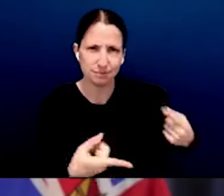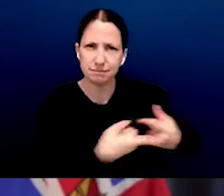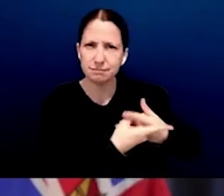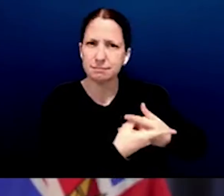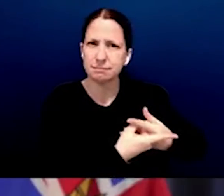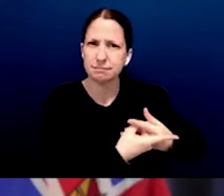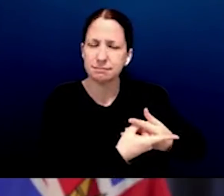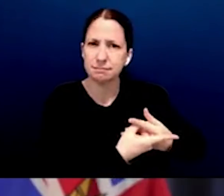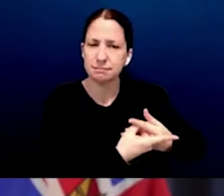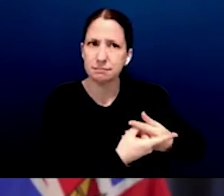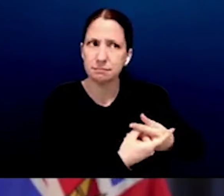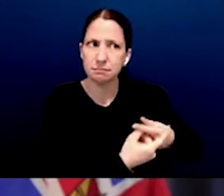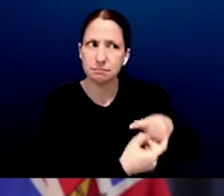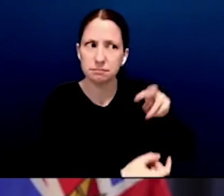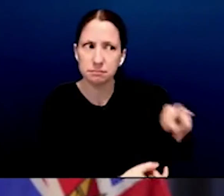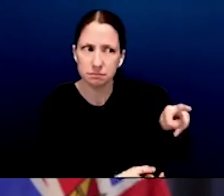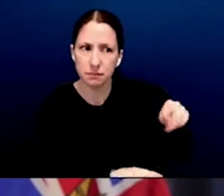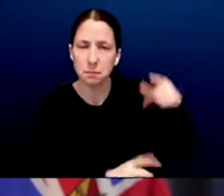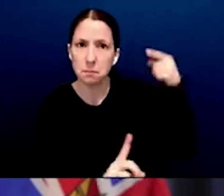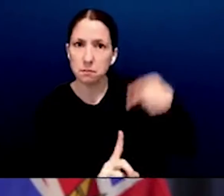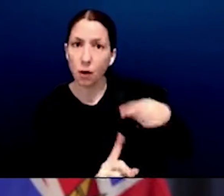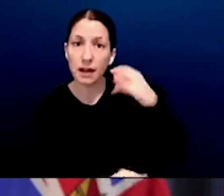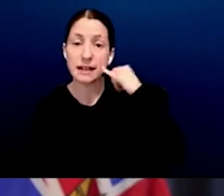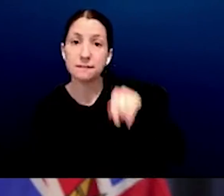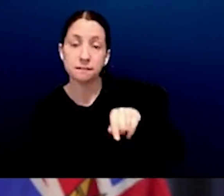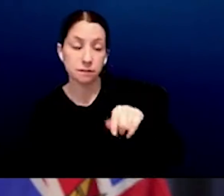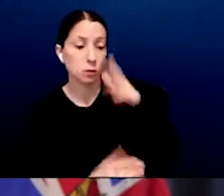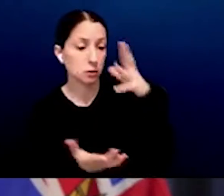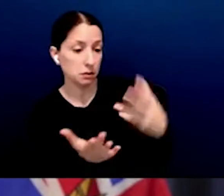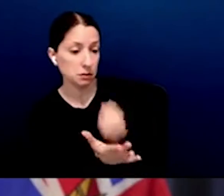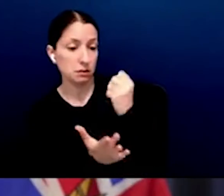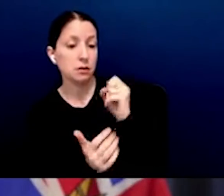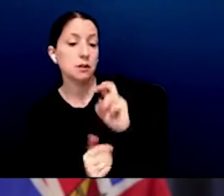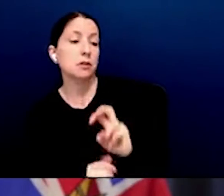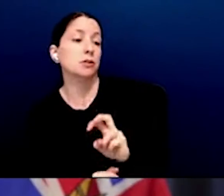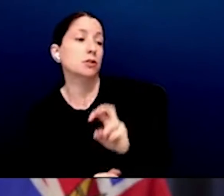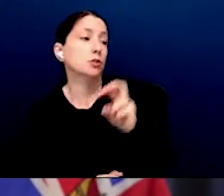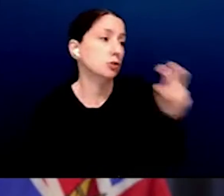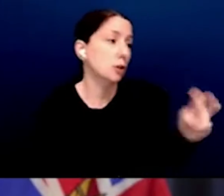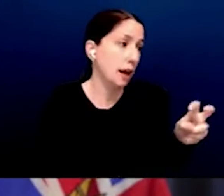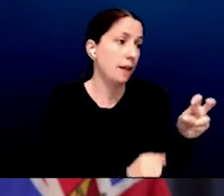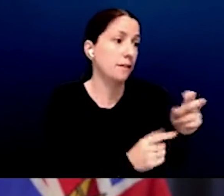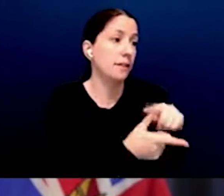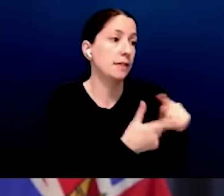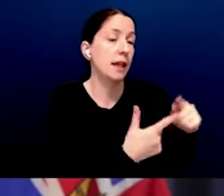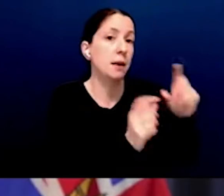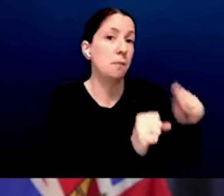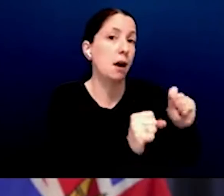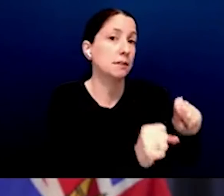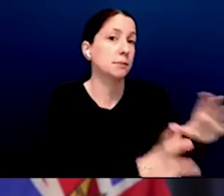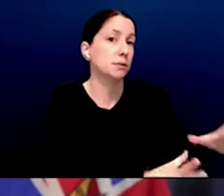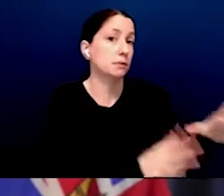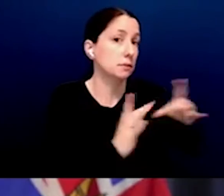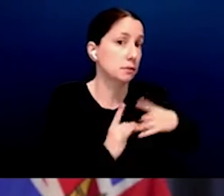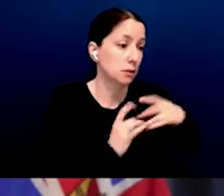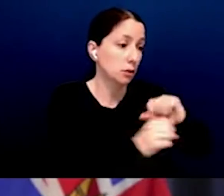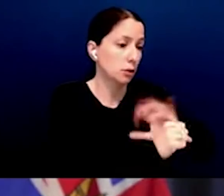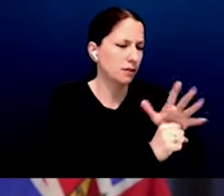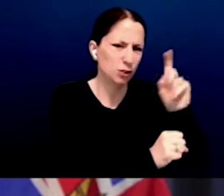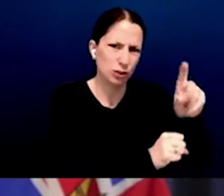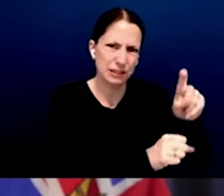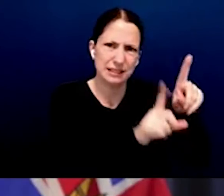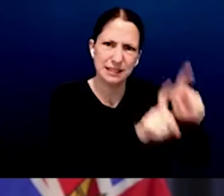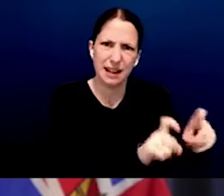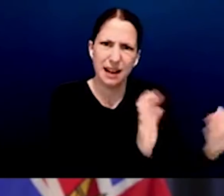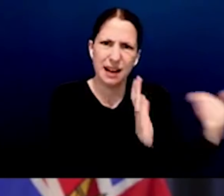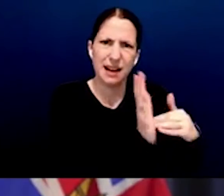The point is, if you're traveling somewhere else and you may have contracted COVID-19, you should be tested first before you return so that